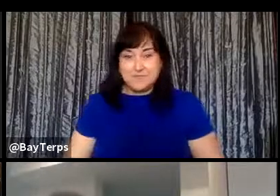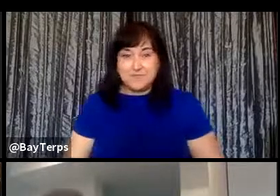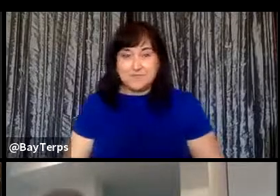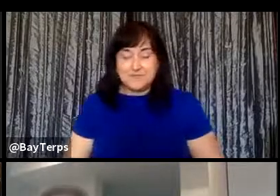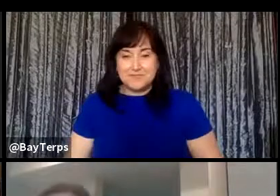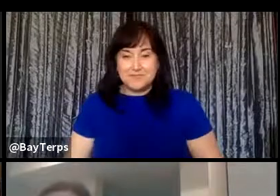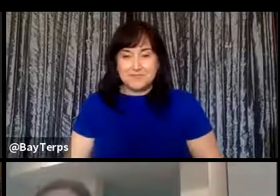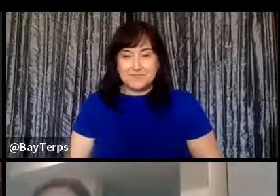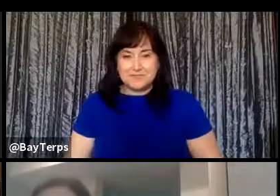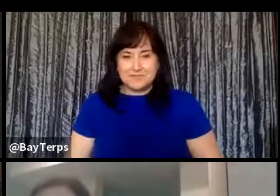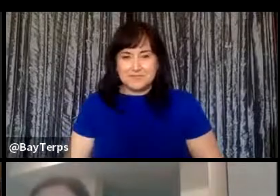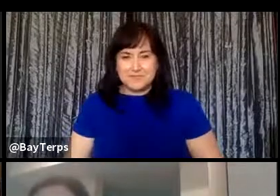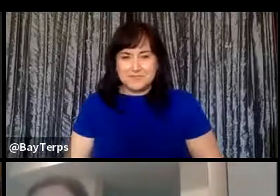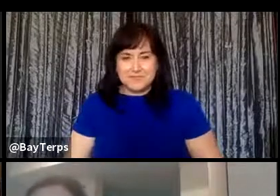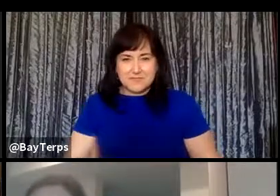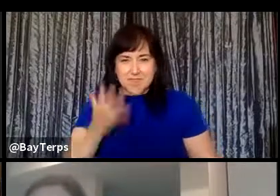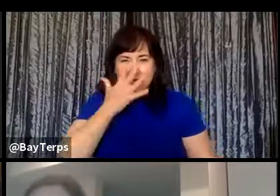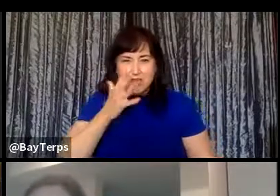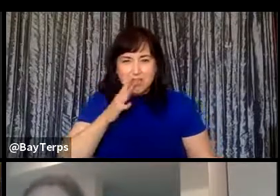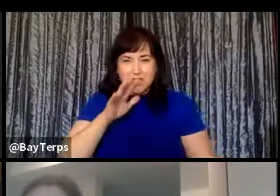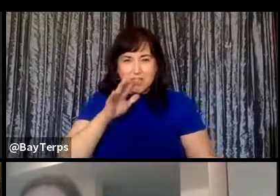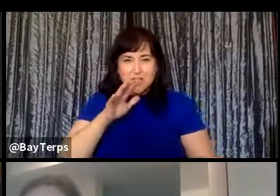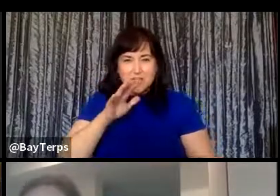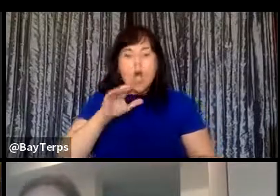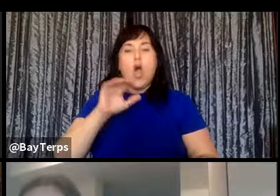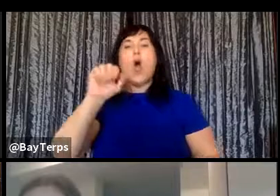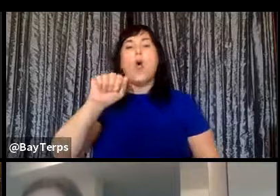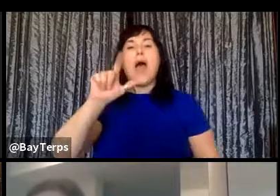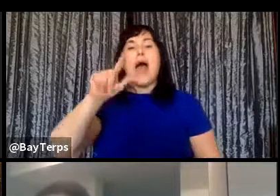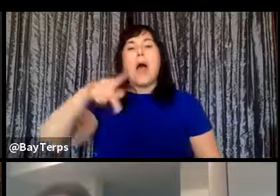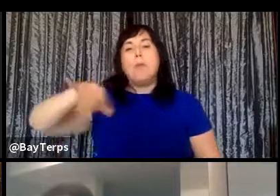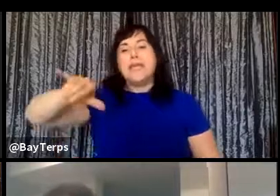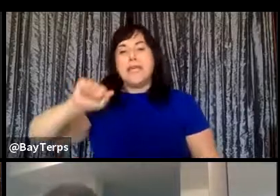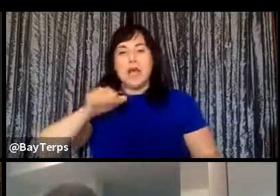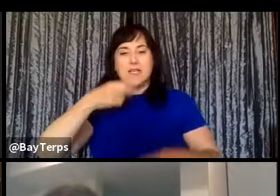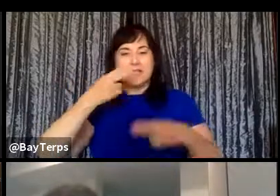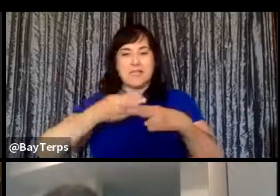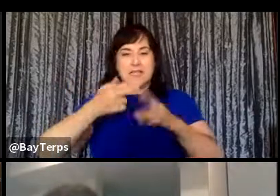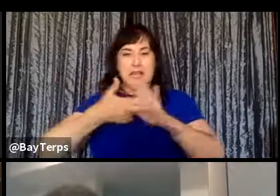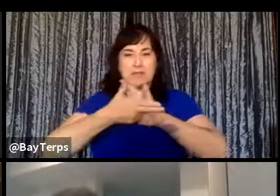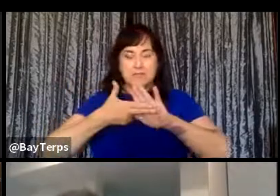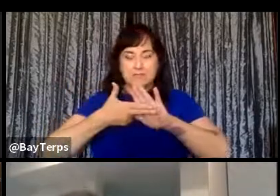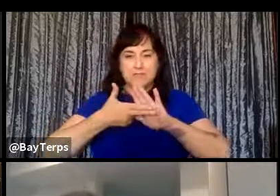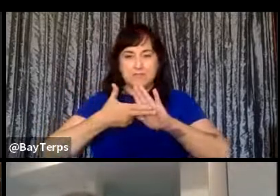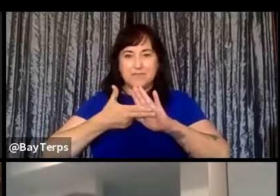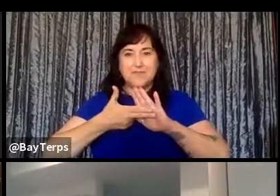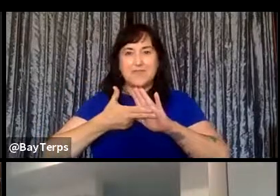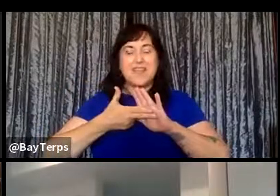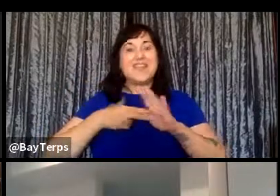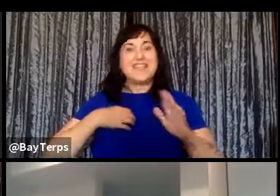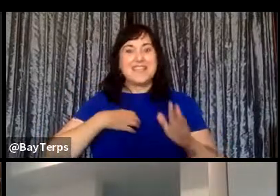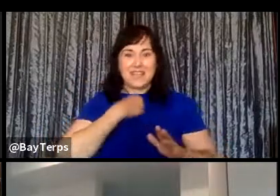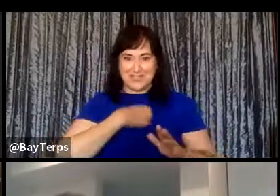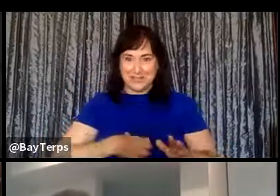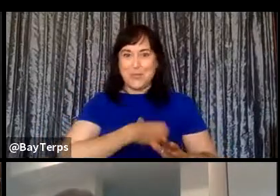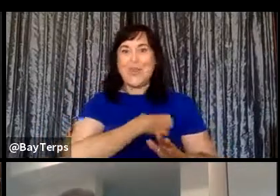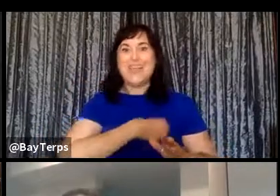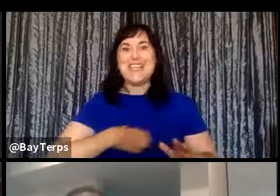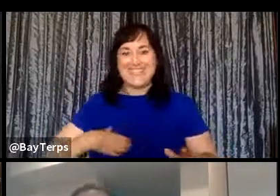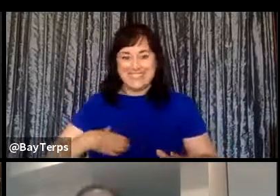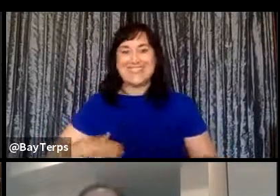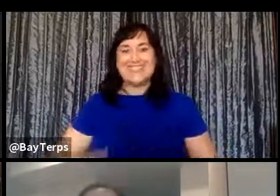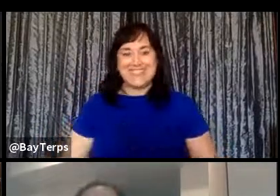Okay. It looks like it's got mountains in Alpia. Okay. Really pushing that Swiss thing there, clearly.